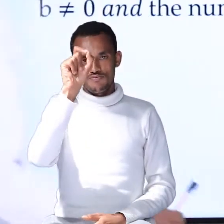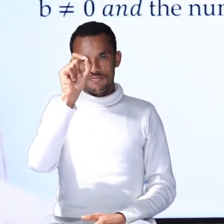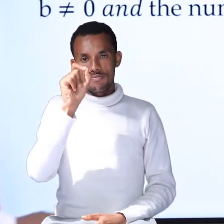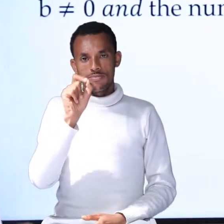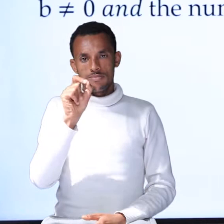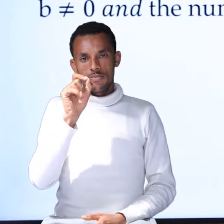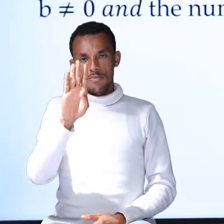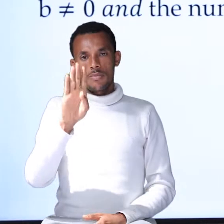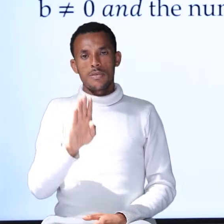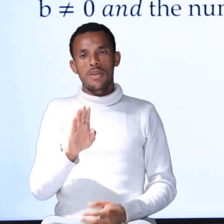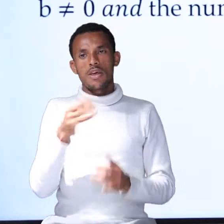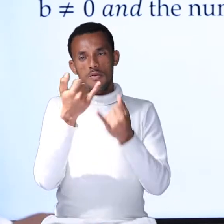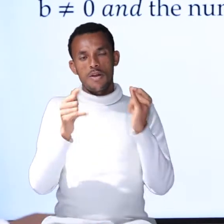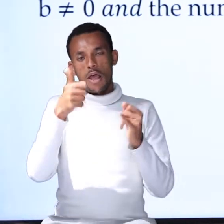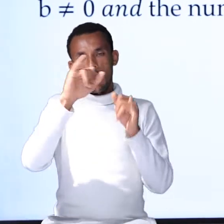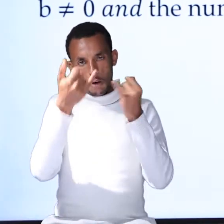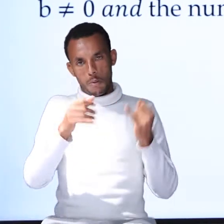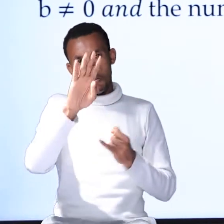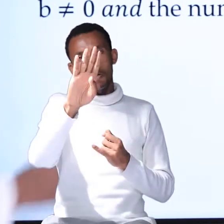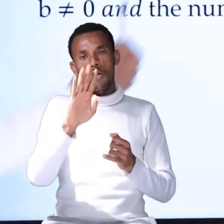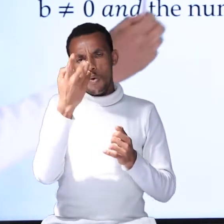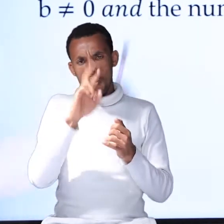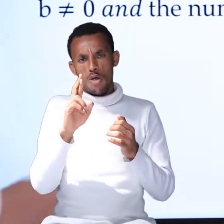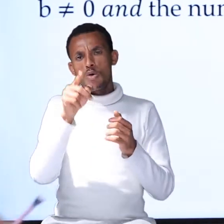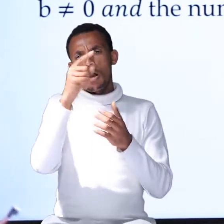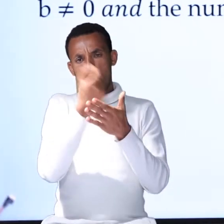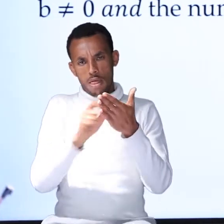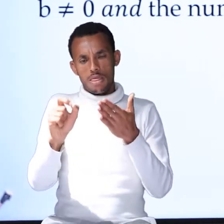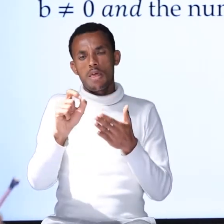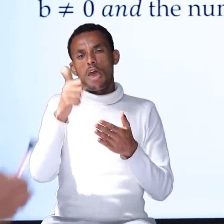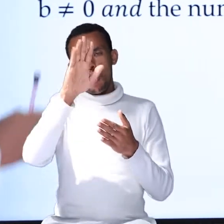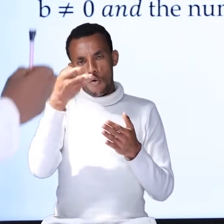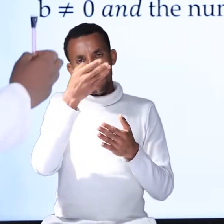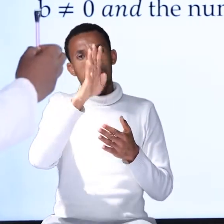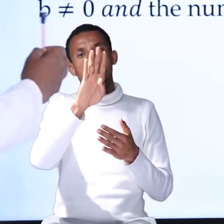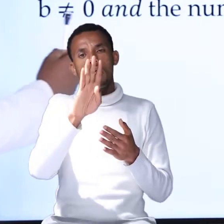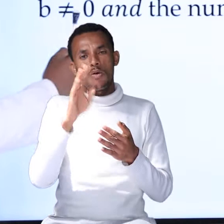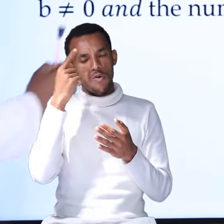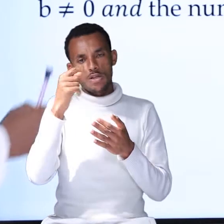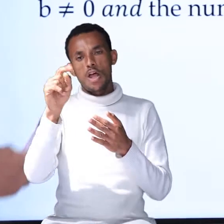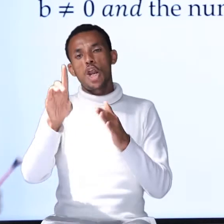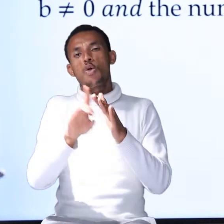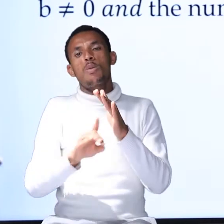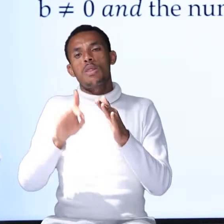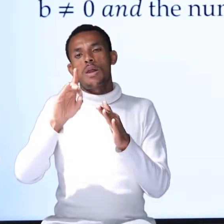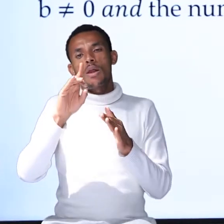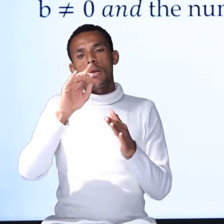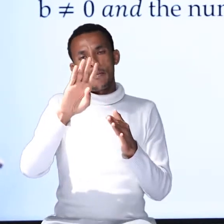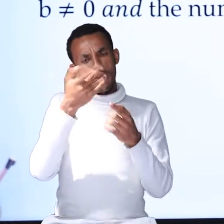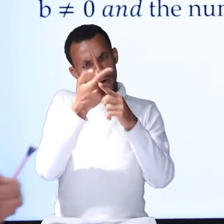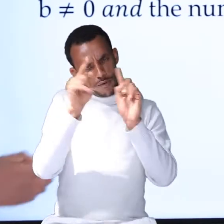or which means that A divided by B, or we can write as A over B for the denominator B different from